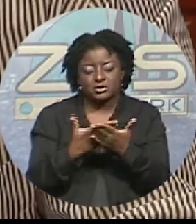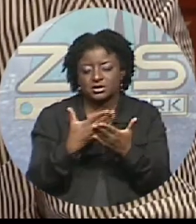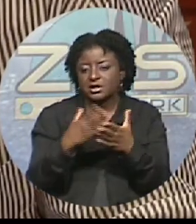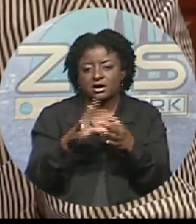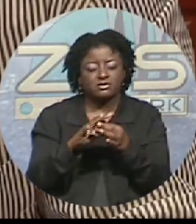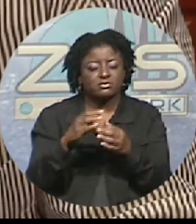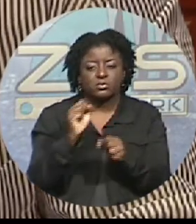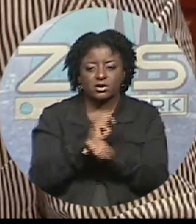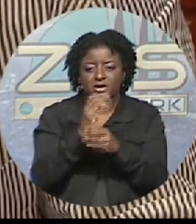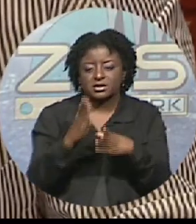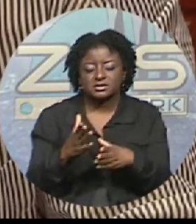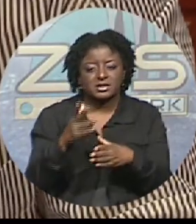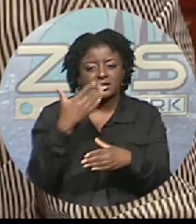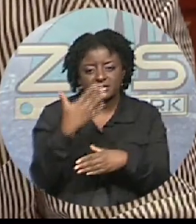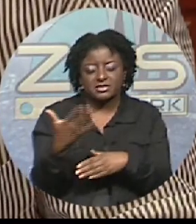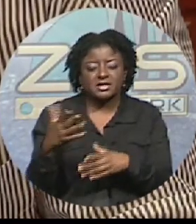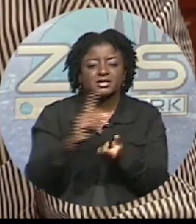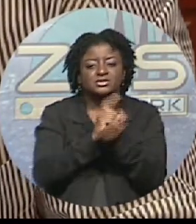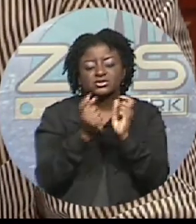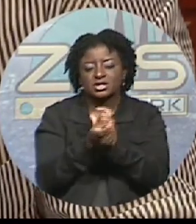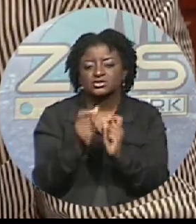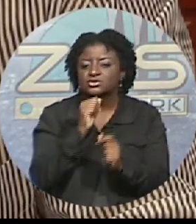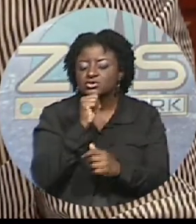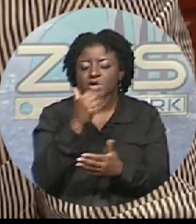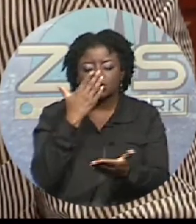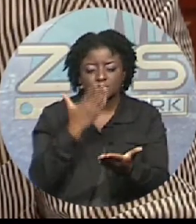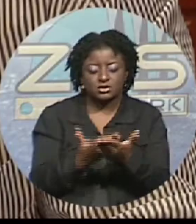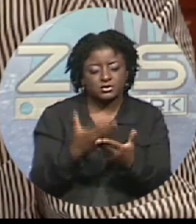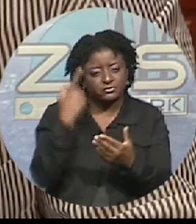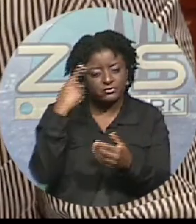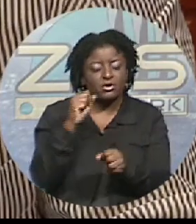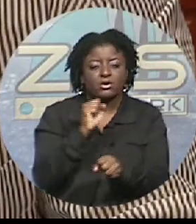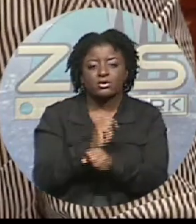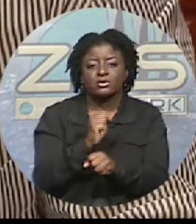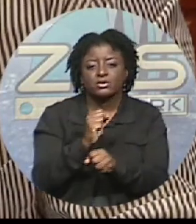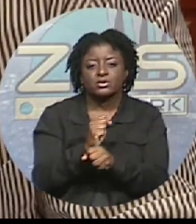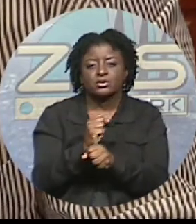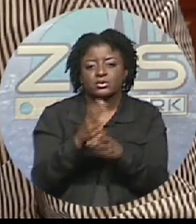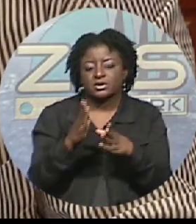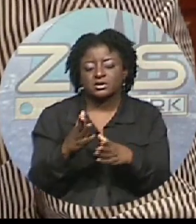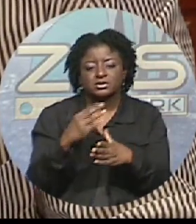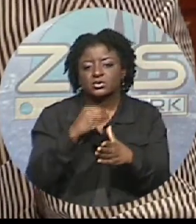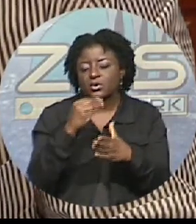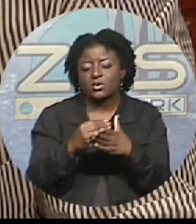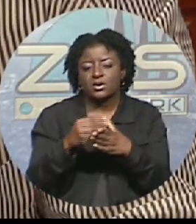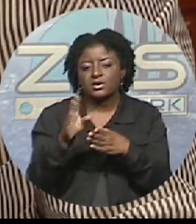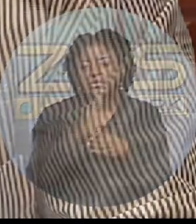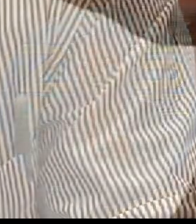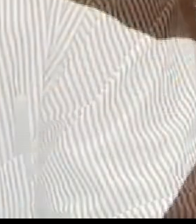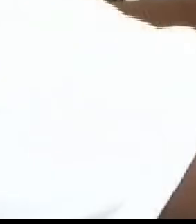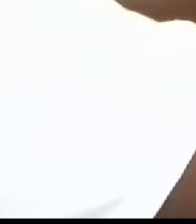Things change. It's not good for the employer, and it's not good for the worker.